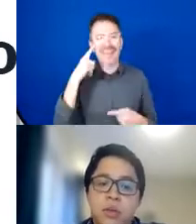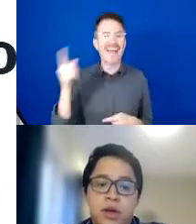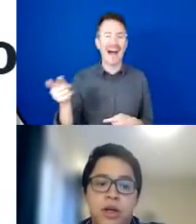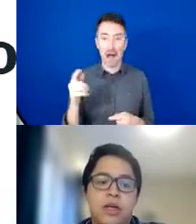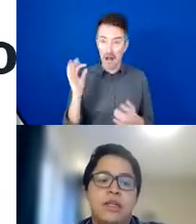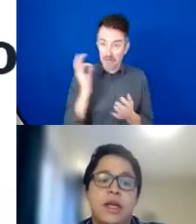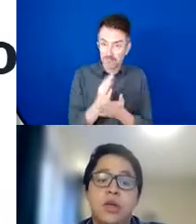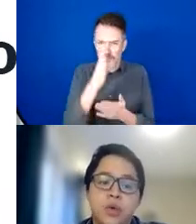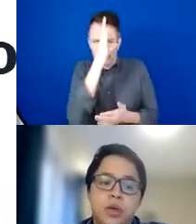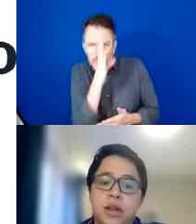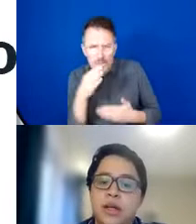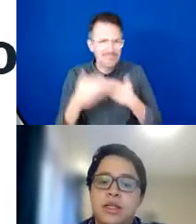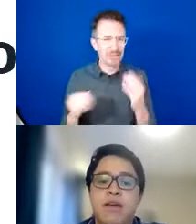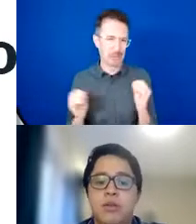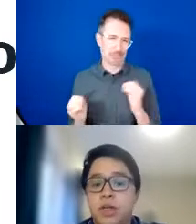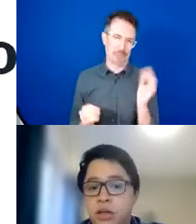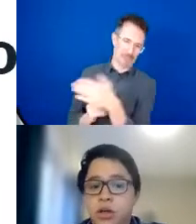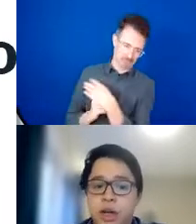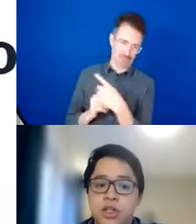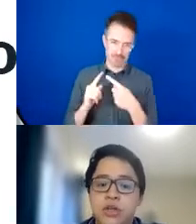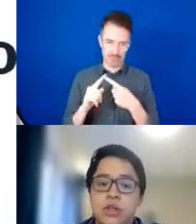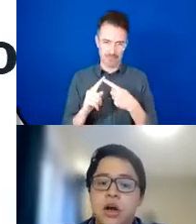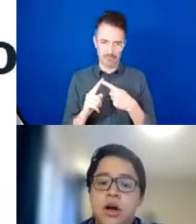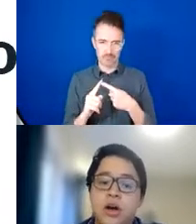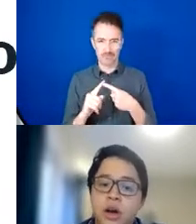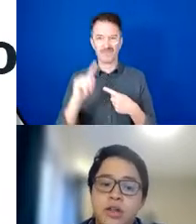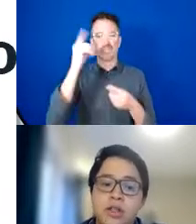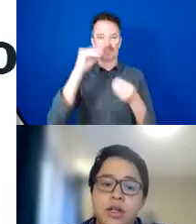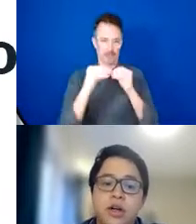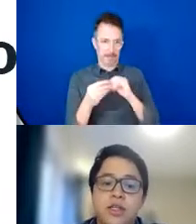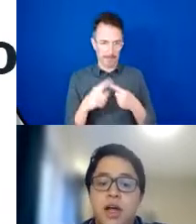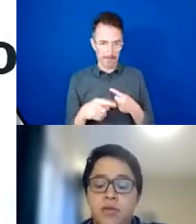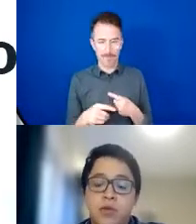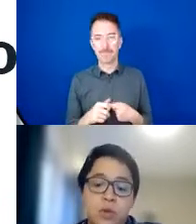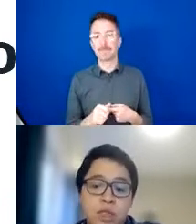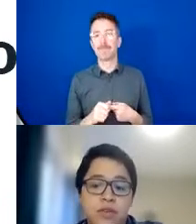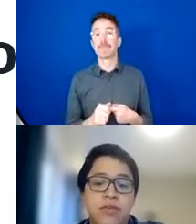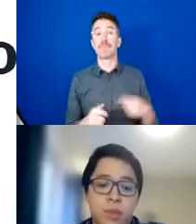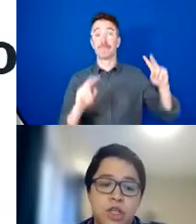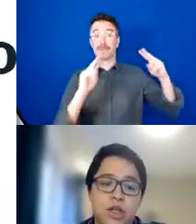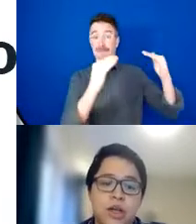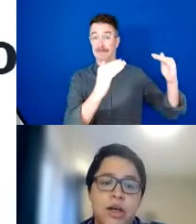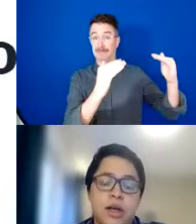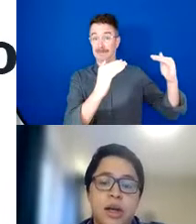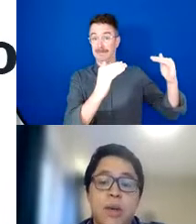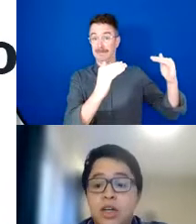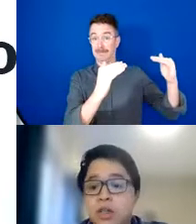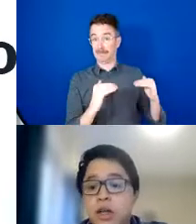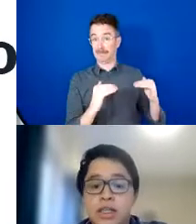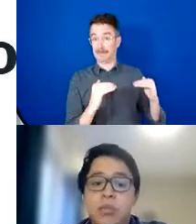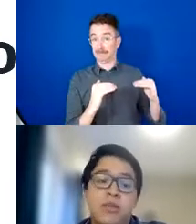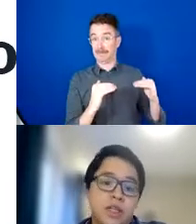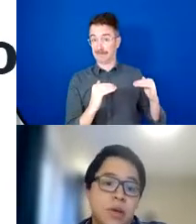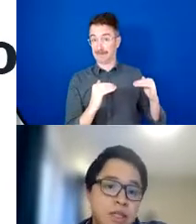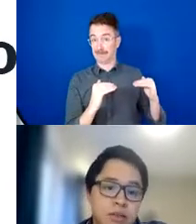very important. It is that youth, unless having particular credentials, are not considered as valuable sources of information. And I'm actually